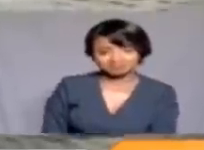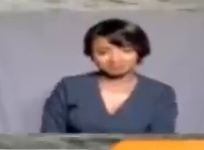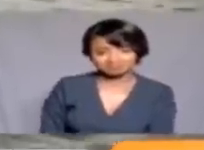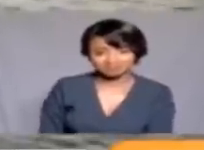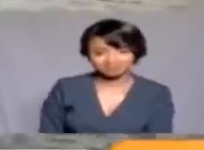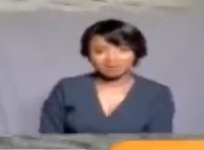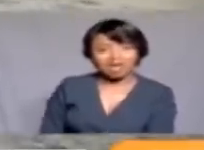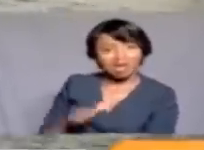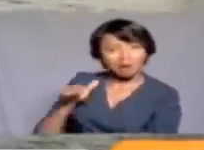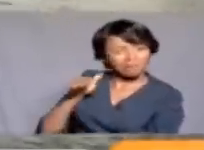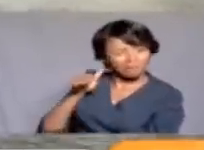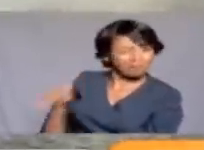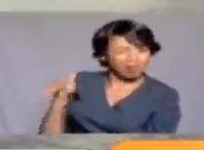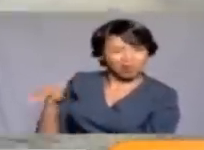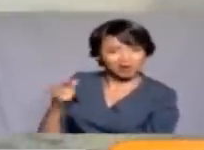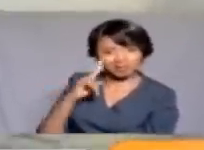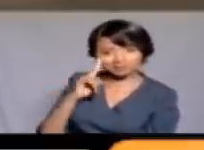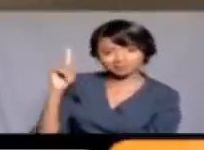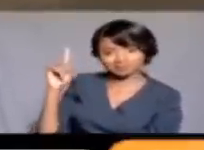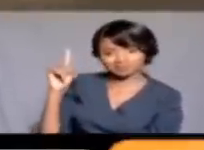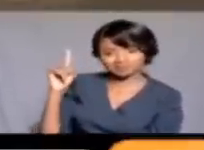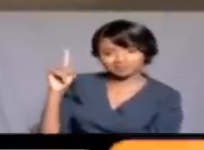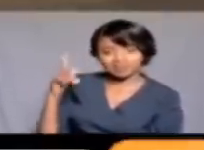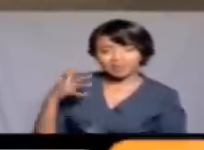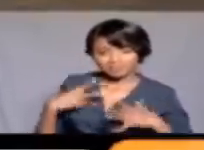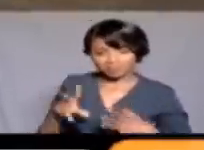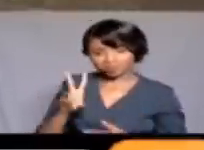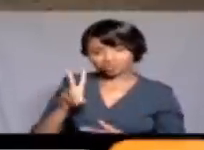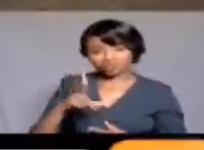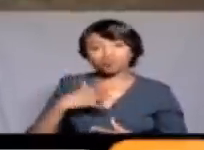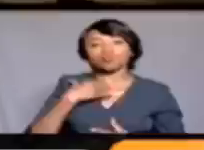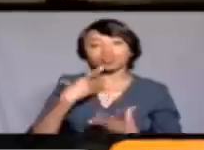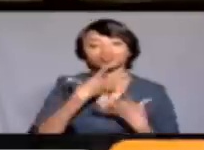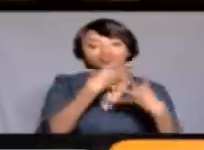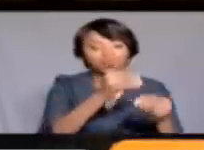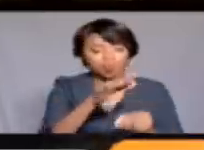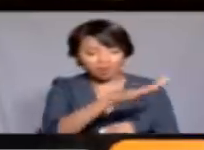At dawn, Mwatengeza and his colleagues prepare to go fishing.